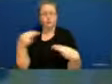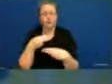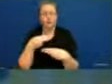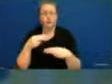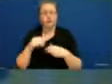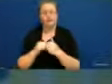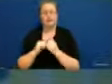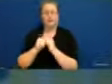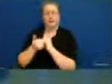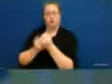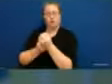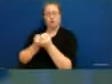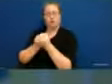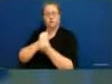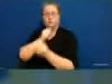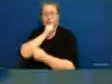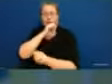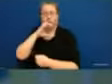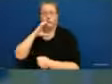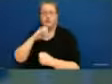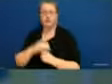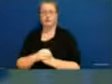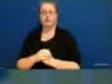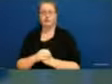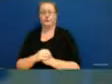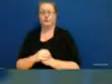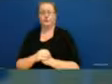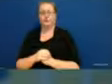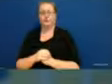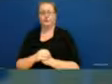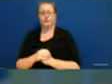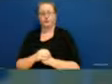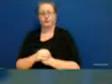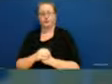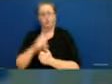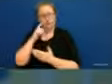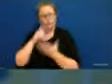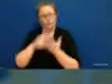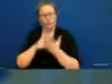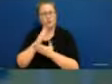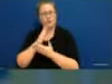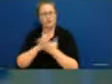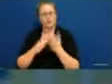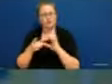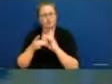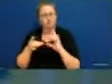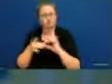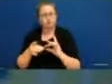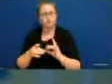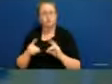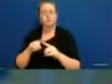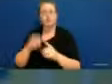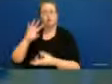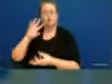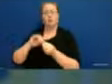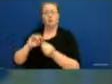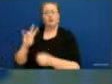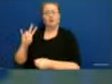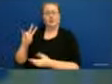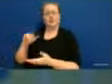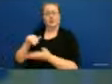with health human resources supporting seniors. We've seen some discussion of this, and we want to say that's the